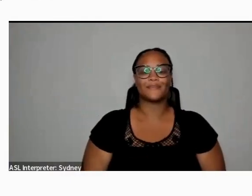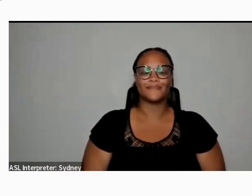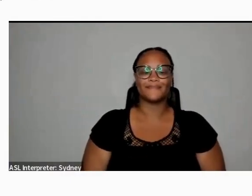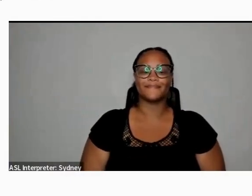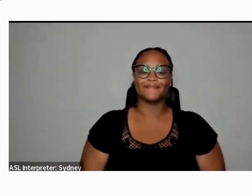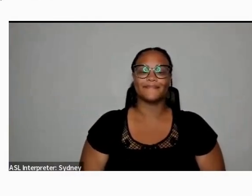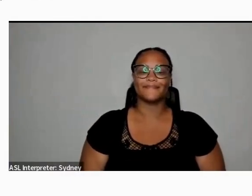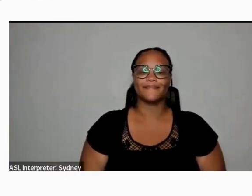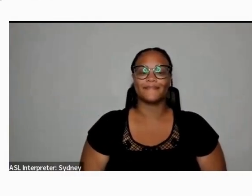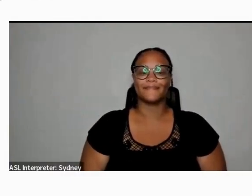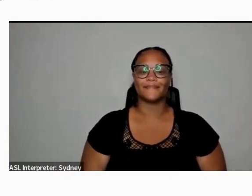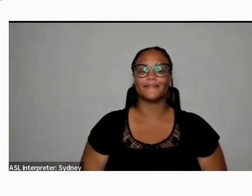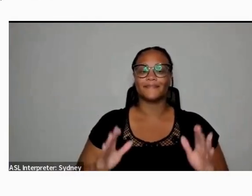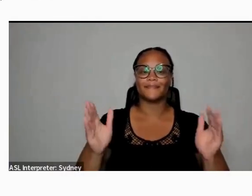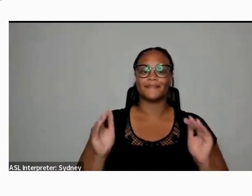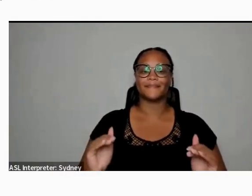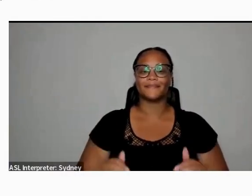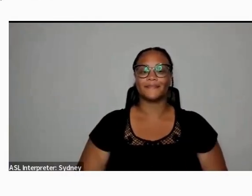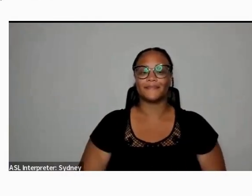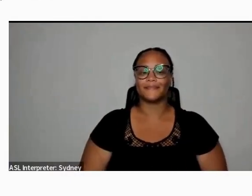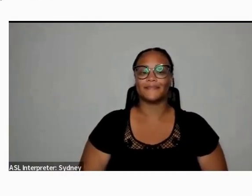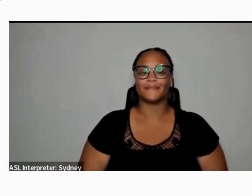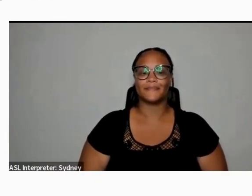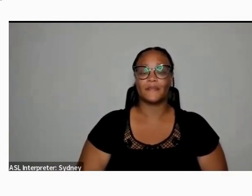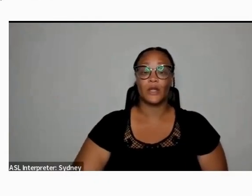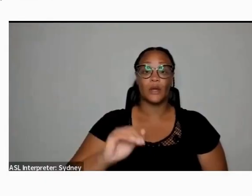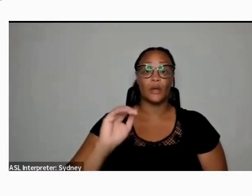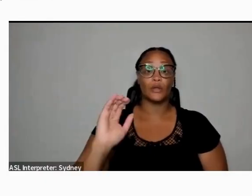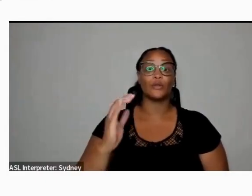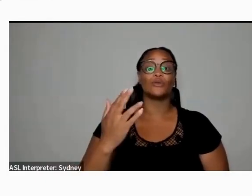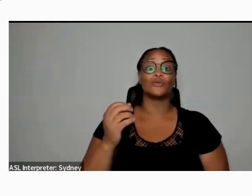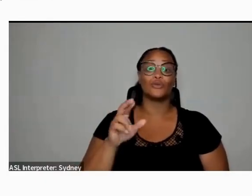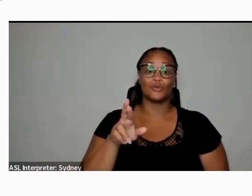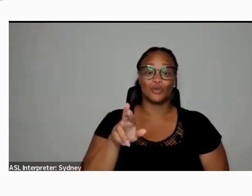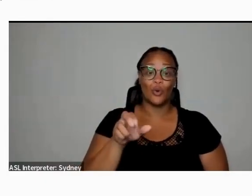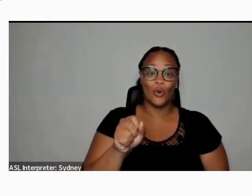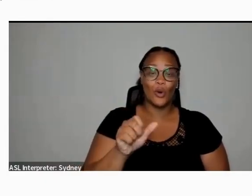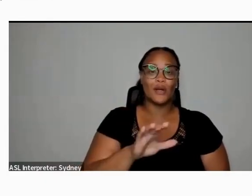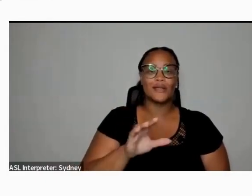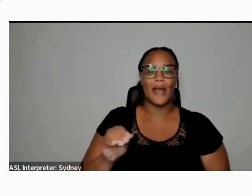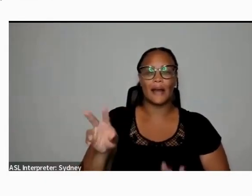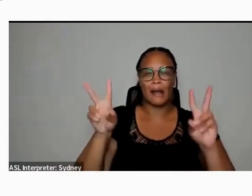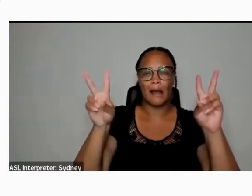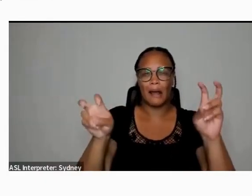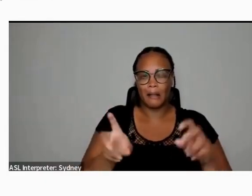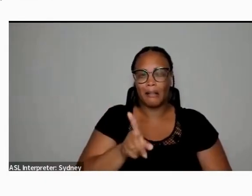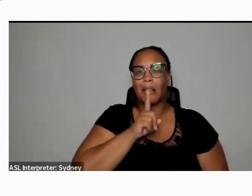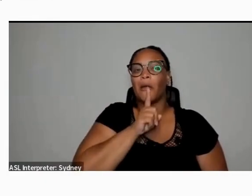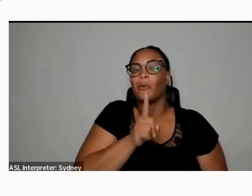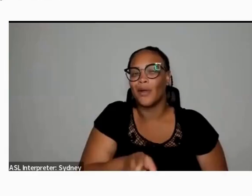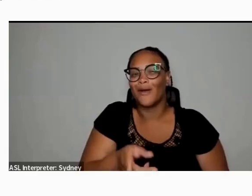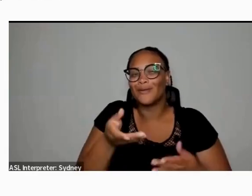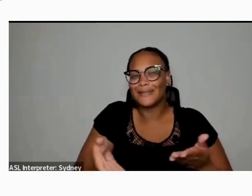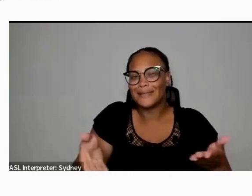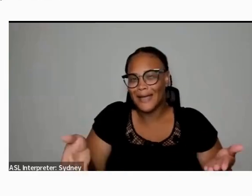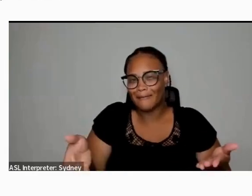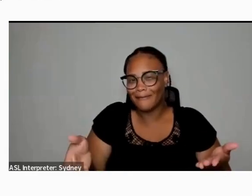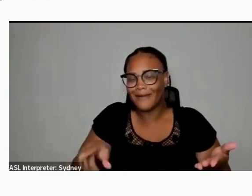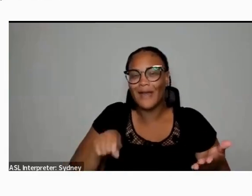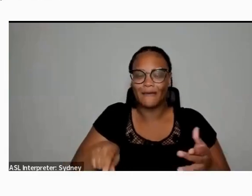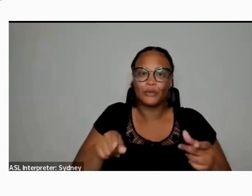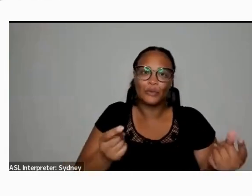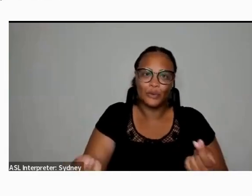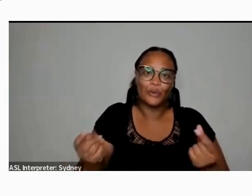incorporating chores and the real stuff that you have to get done. So we know on vacations, it's not